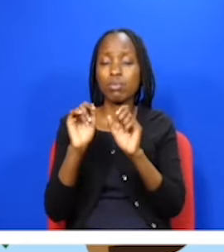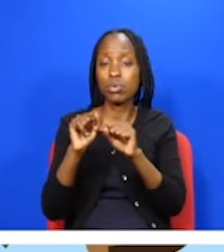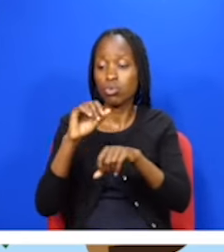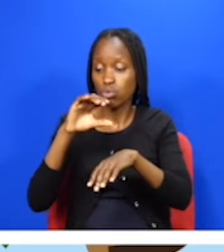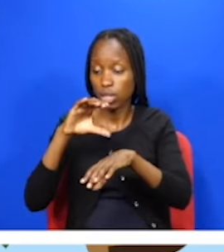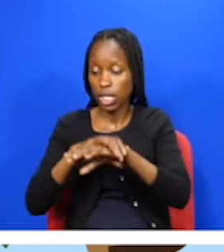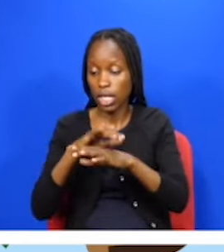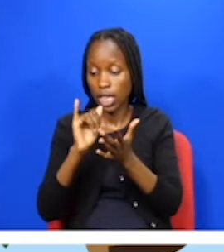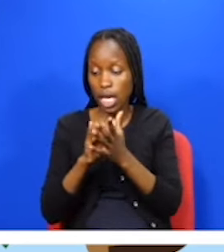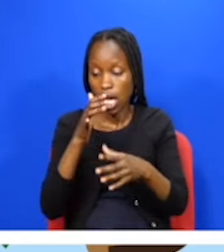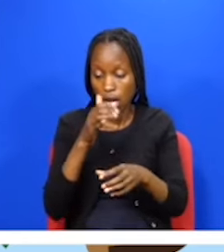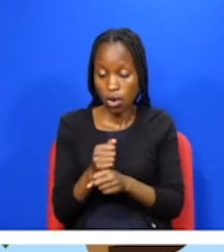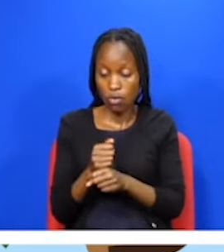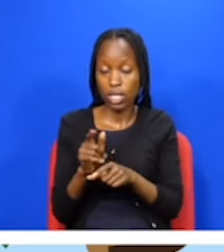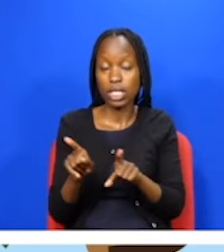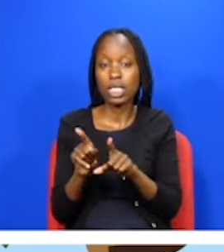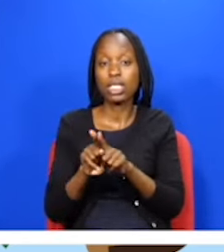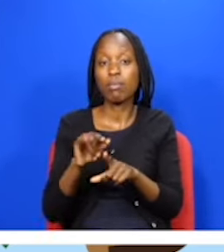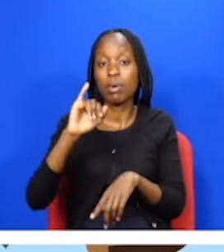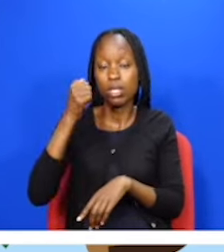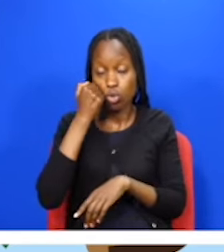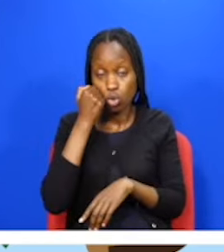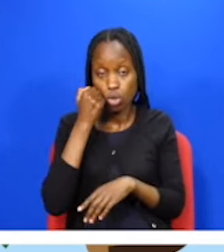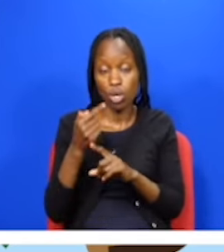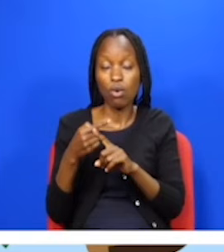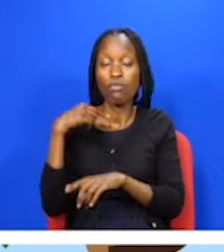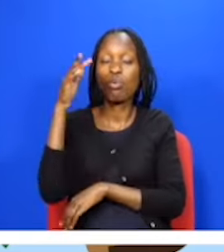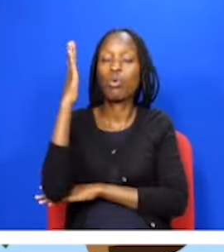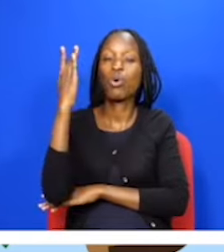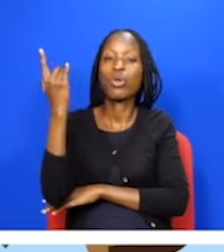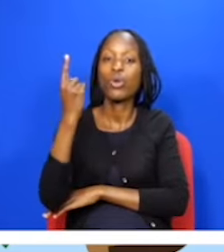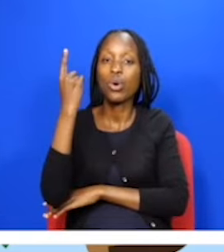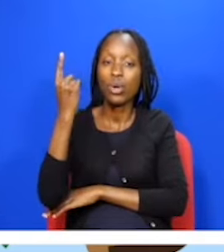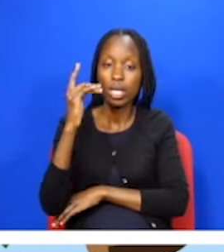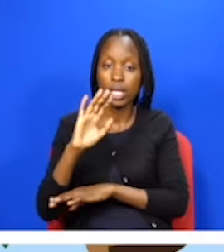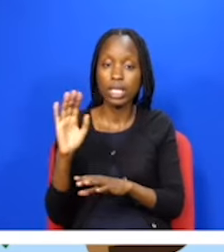and the confidence like that of Caleb and Joshua from God Himself